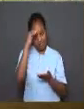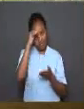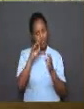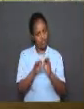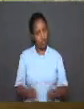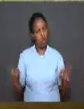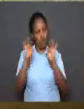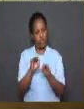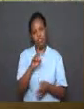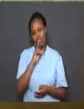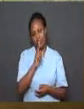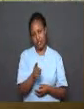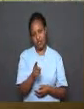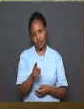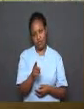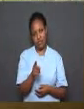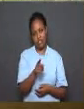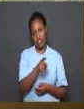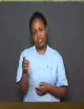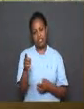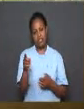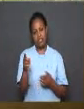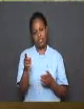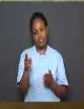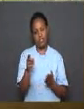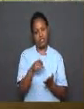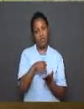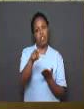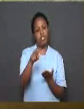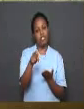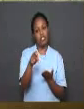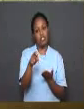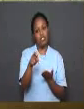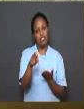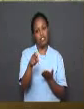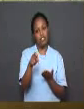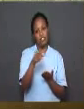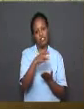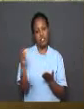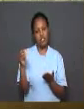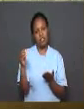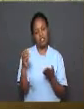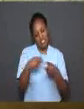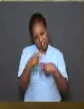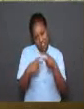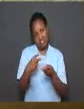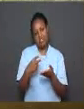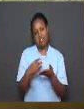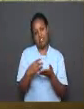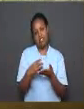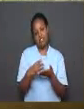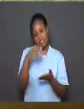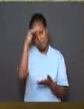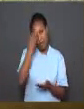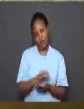is an important starting place for our unit on democracy and for our study of